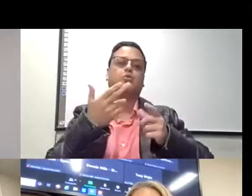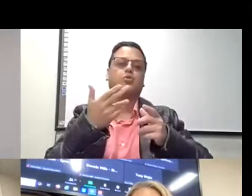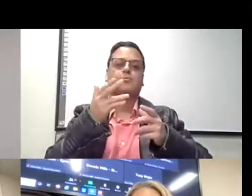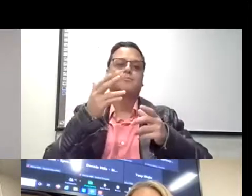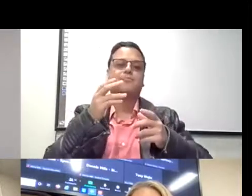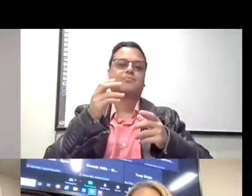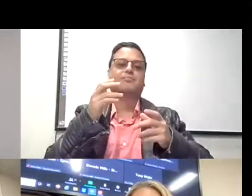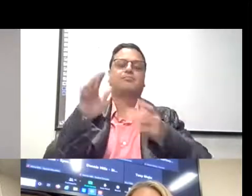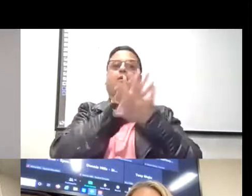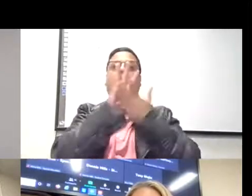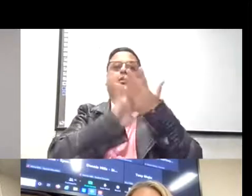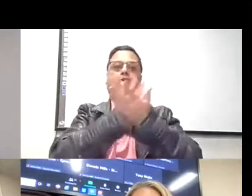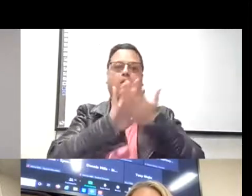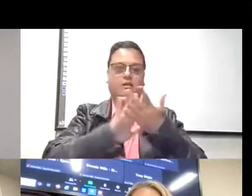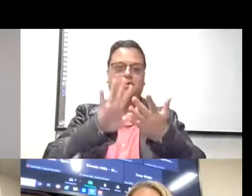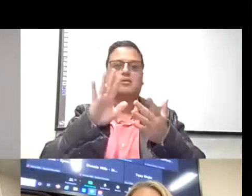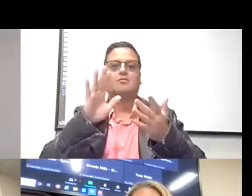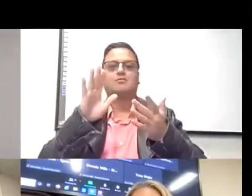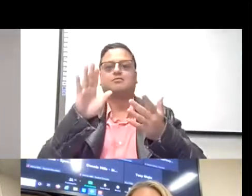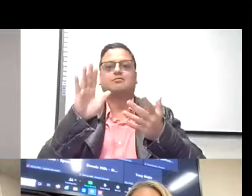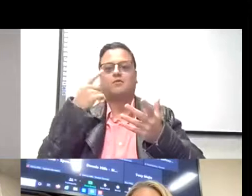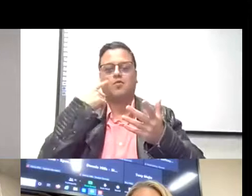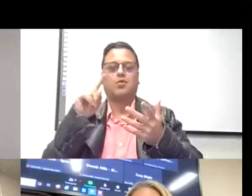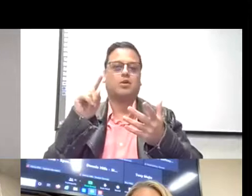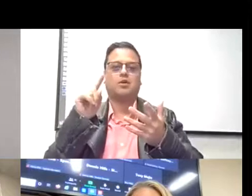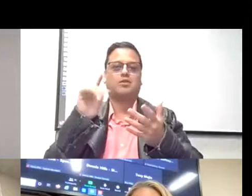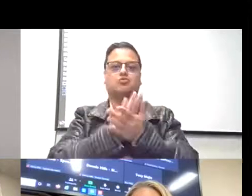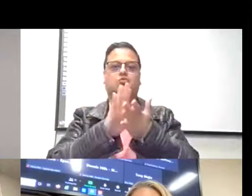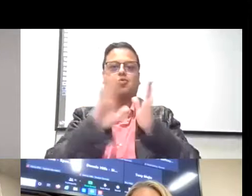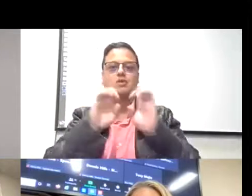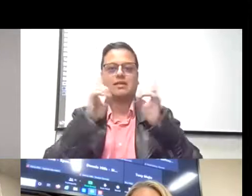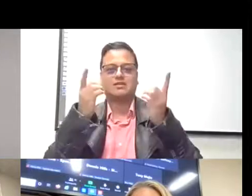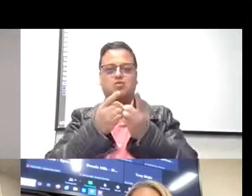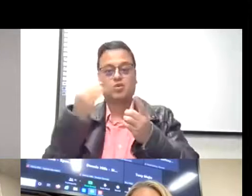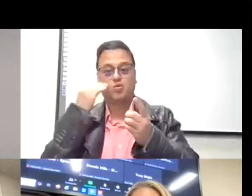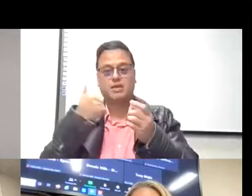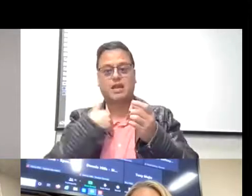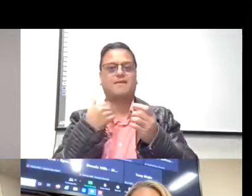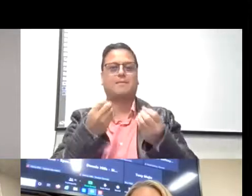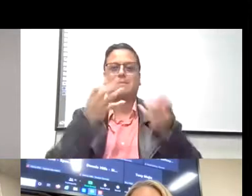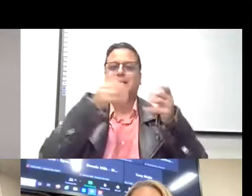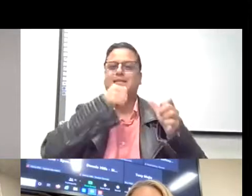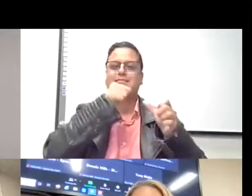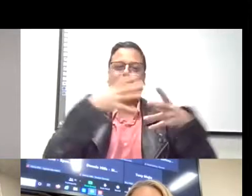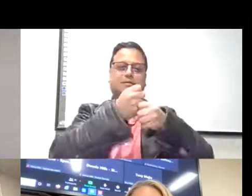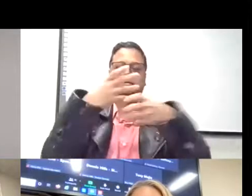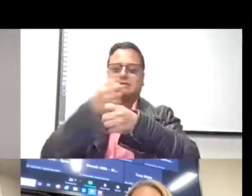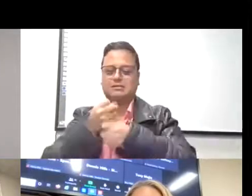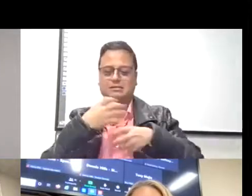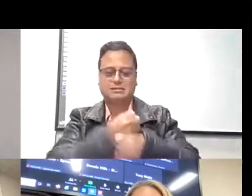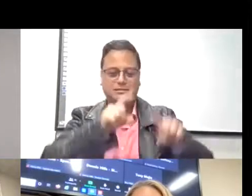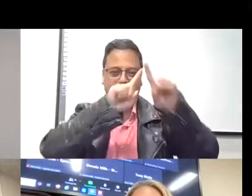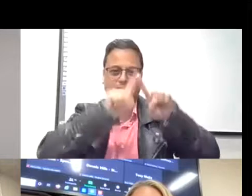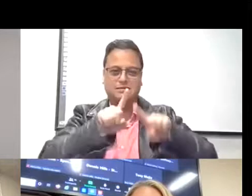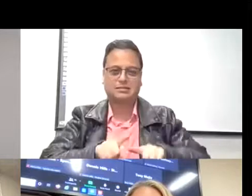alphabet soup that I would say of the school districts, right? We have so many acronyms, so many different things